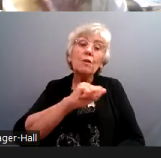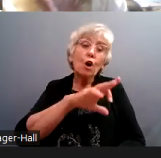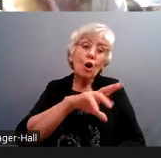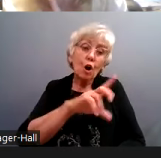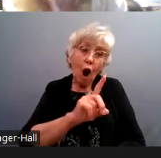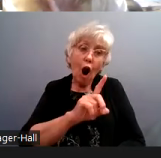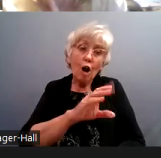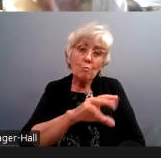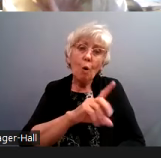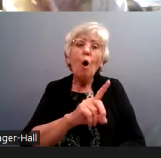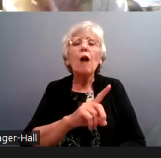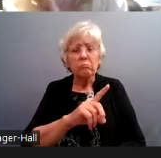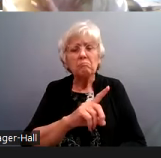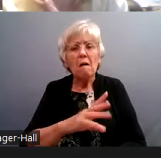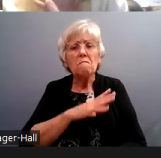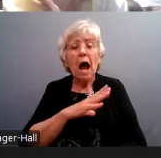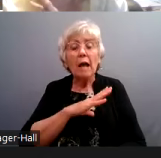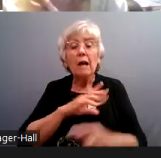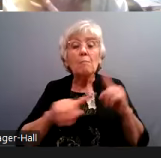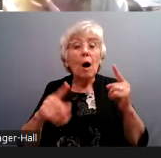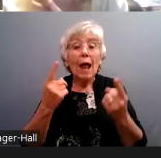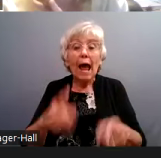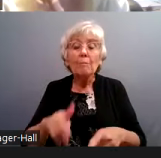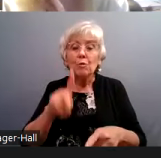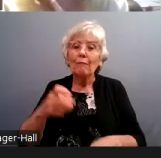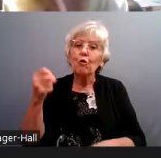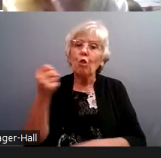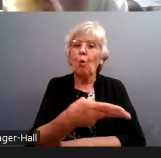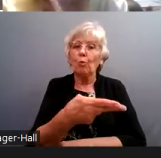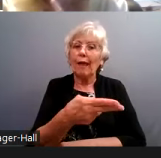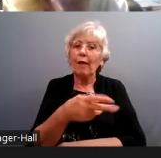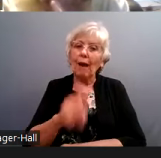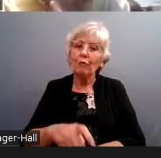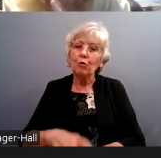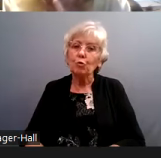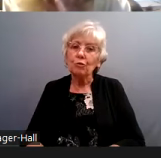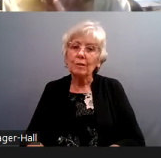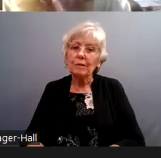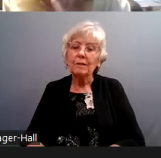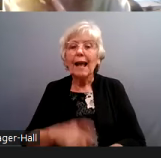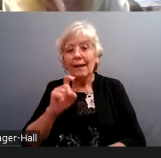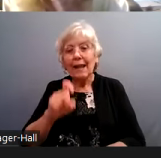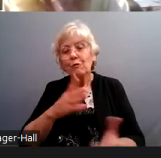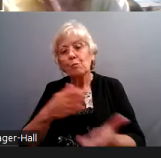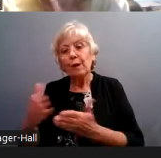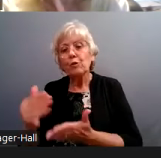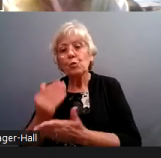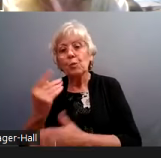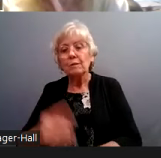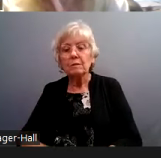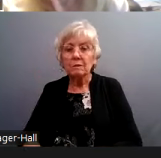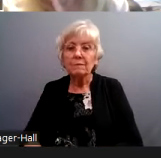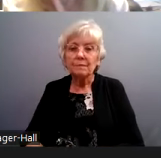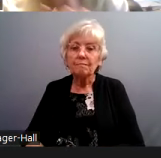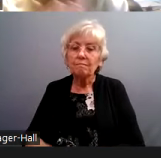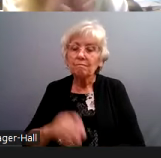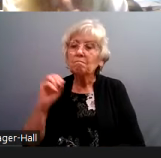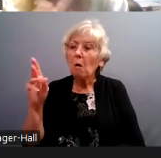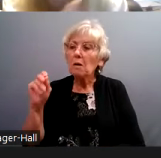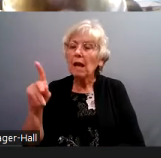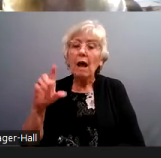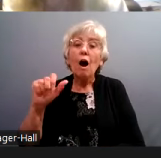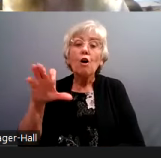would be fine. And then we would just have to, you know, Just throw it away once dispose of and bring them new one. Yeah. Okay. Yeah. Okay. Yeah. Cardboard, I